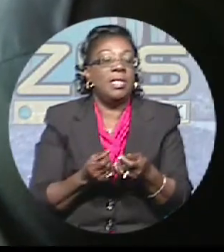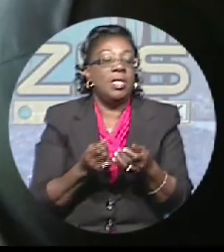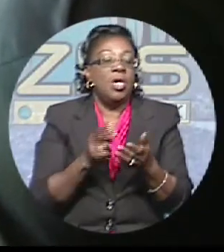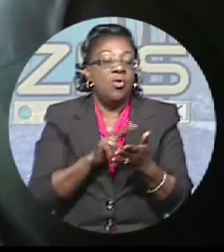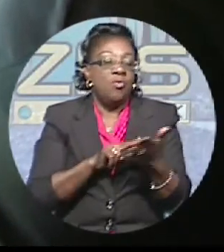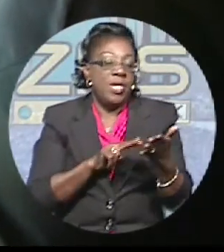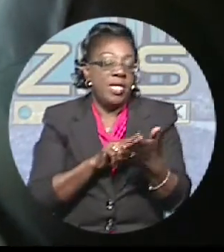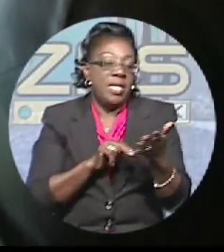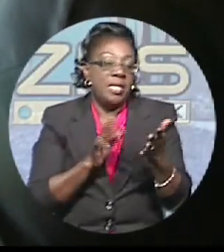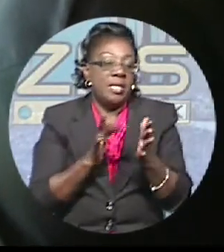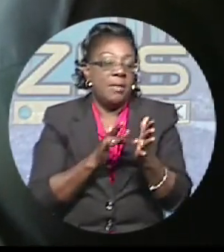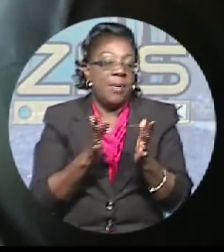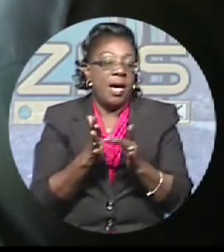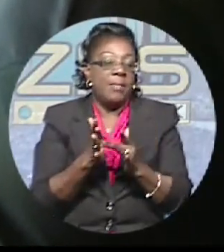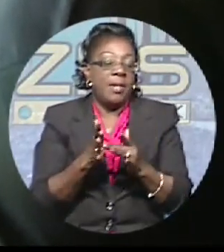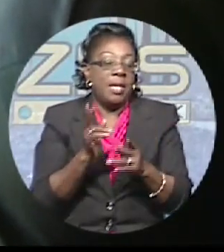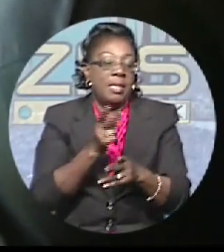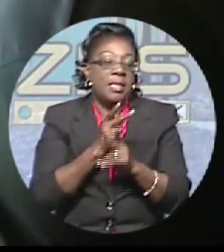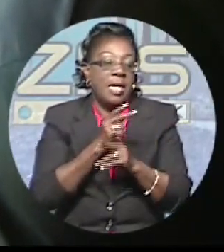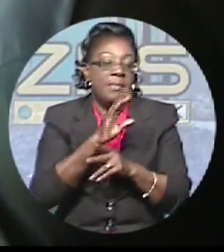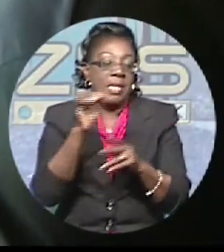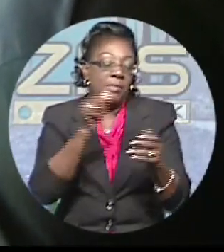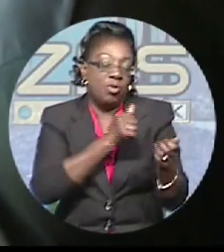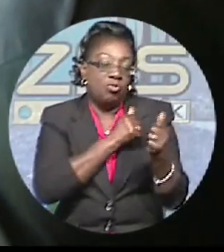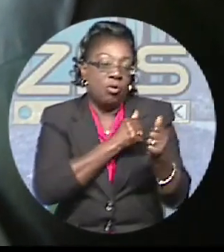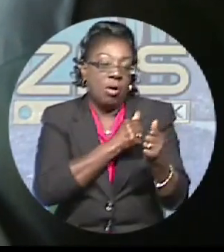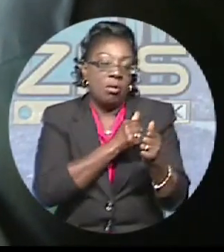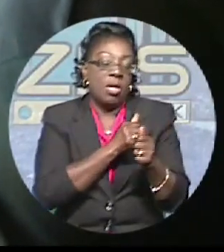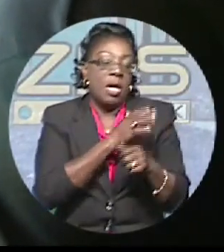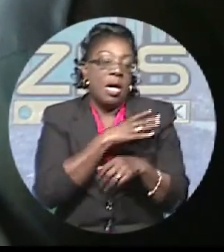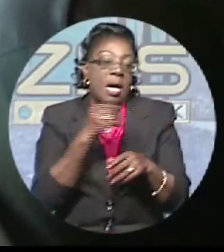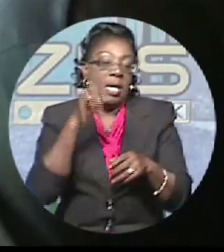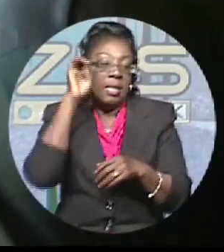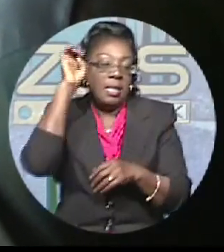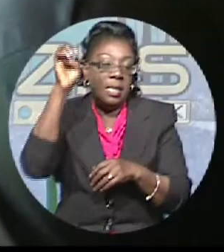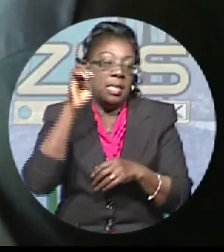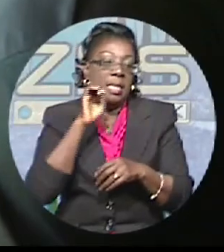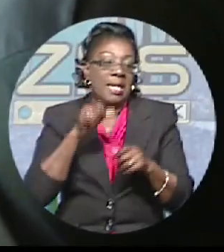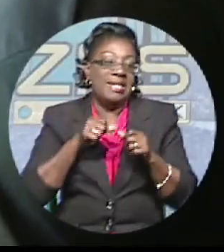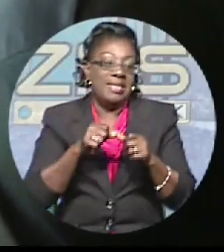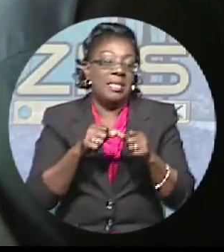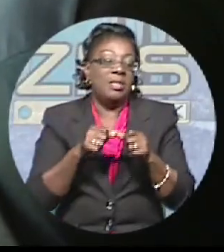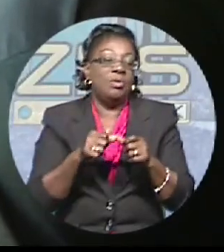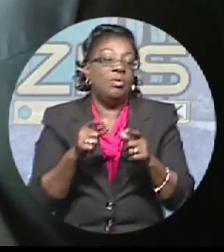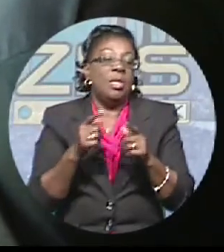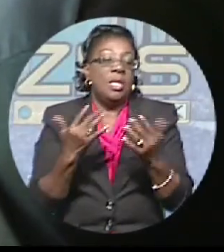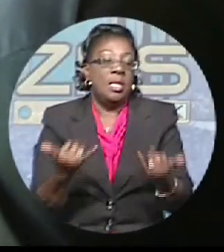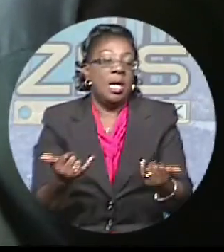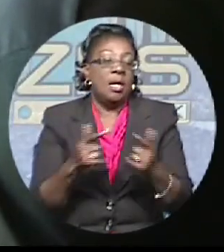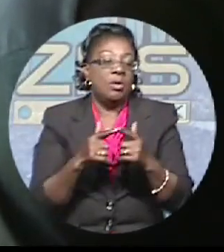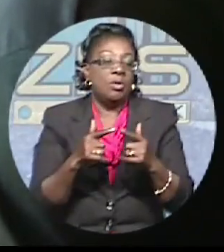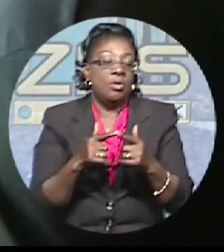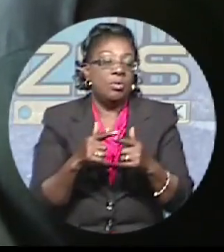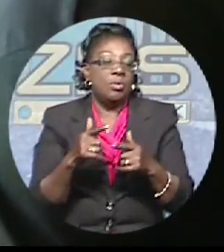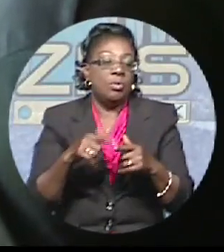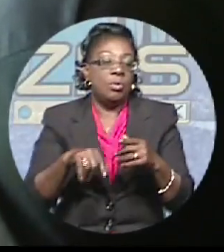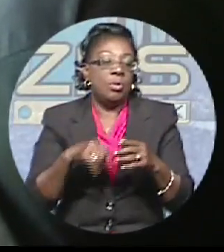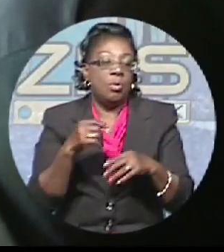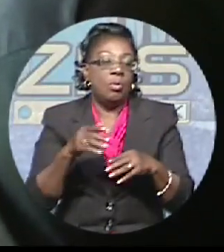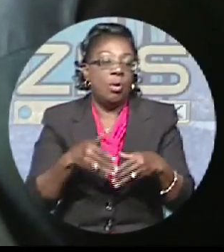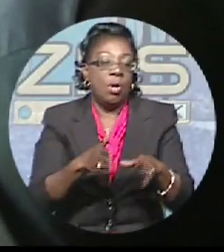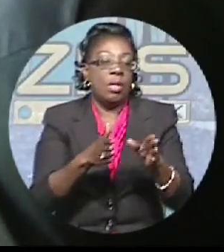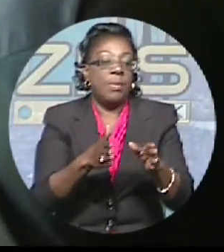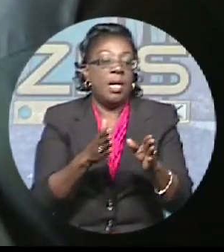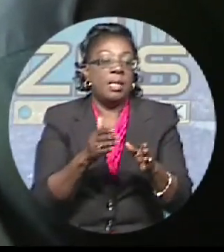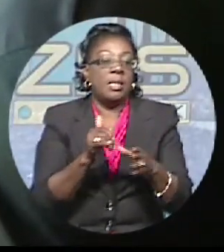the word and has kept him strong, and he's continuing now to go on the path that God has